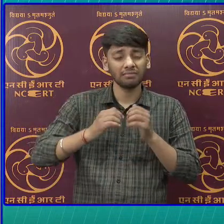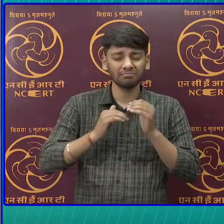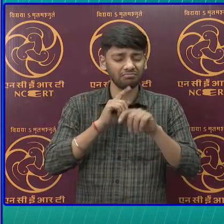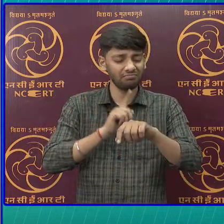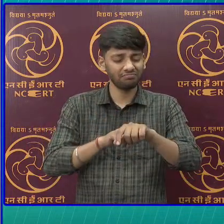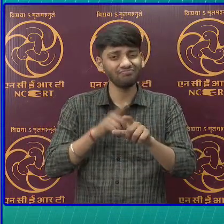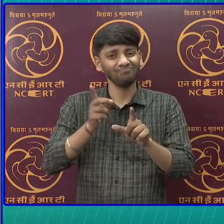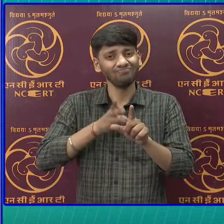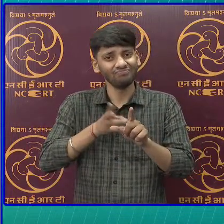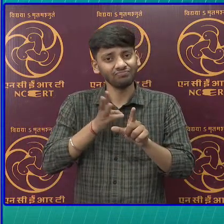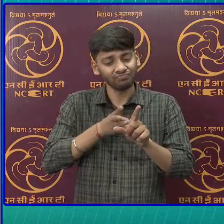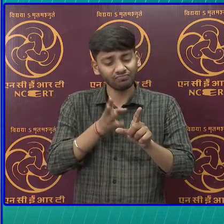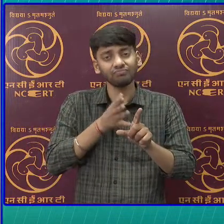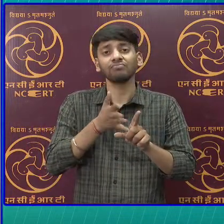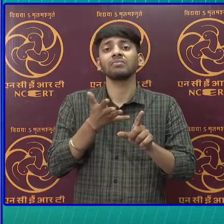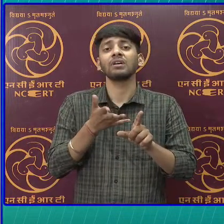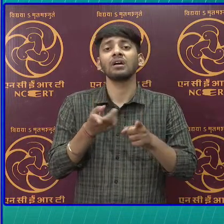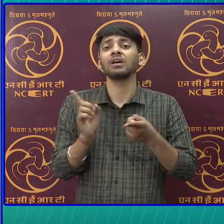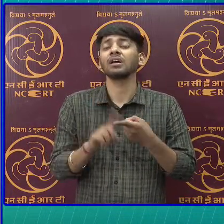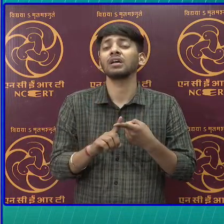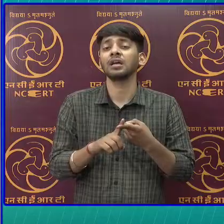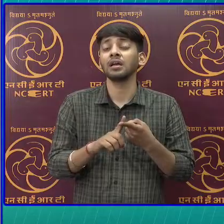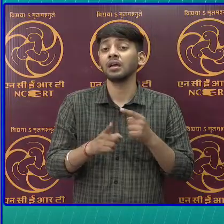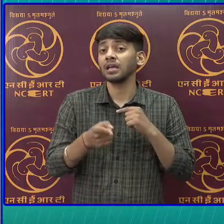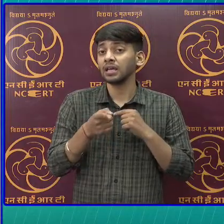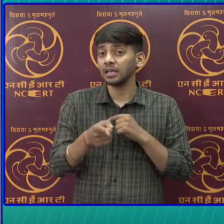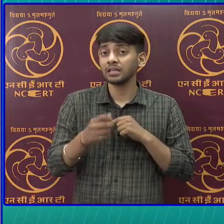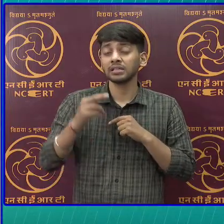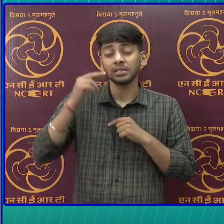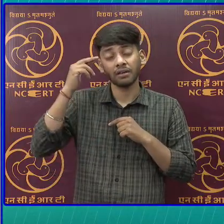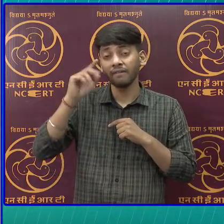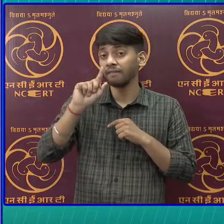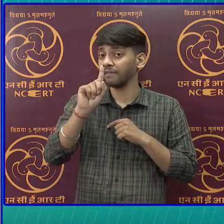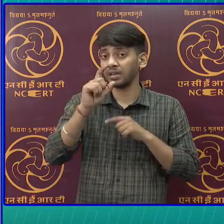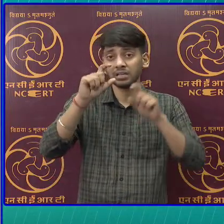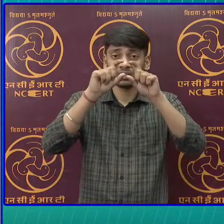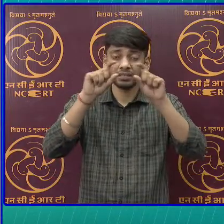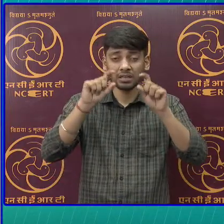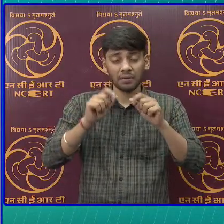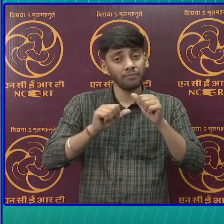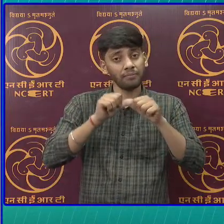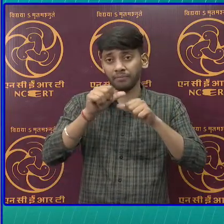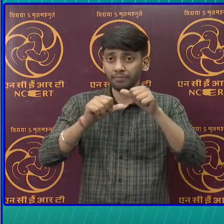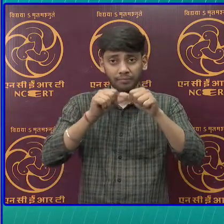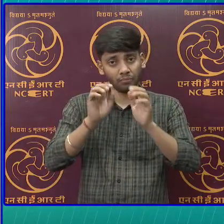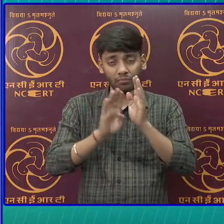process. And tree, how this first stanza talks about the process of